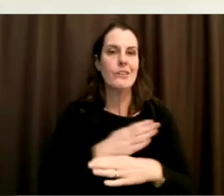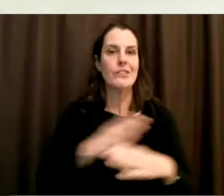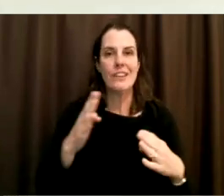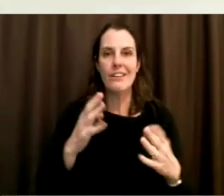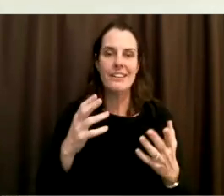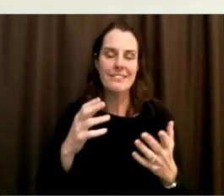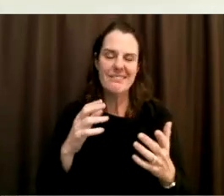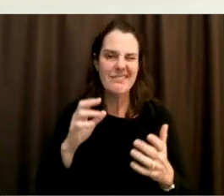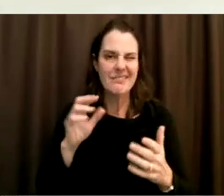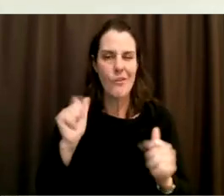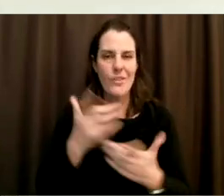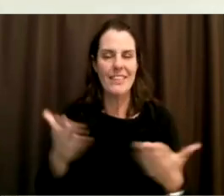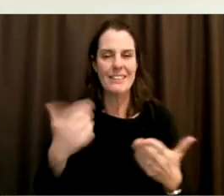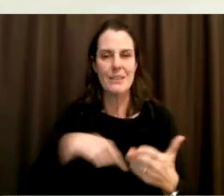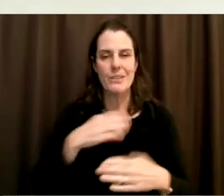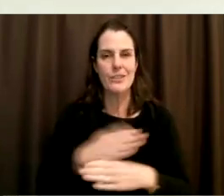box.